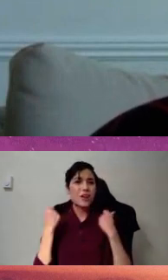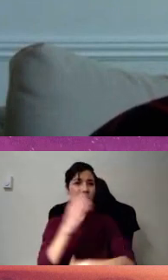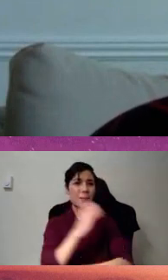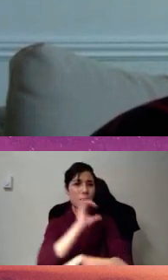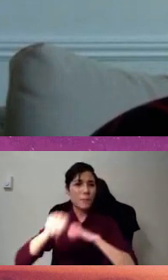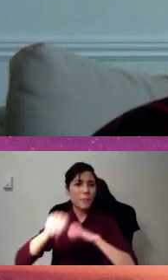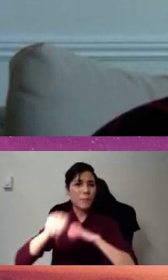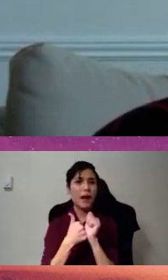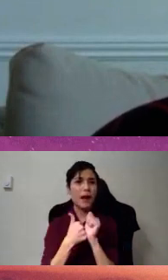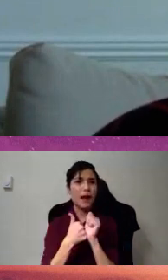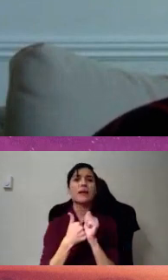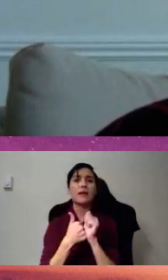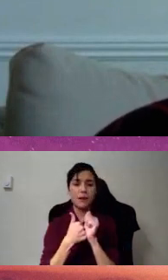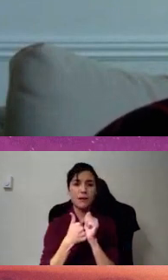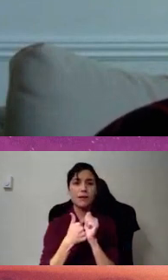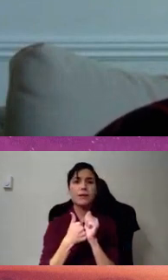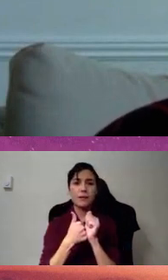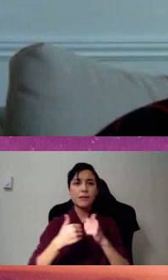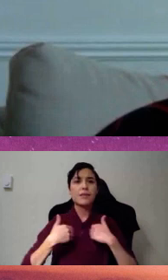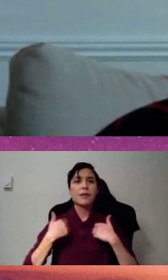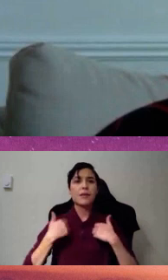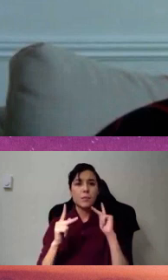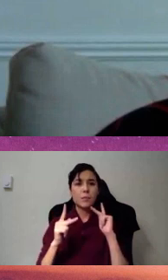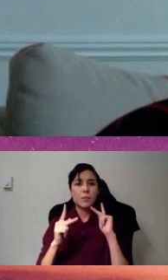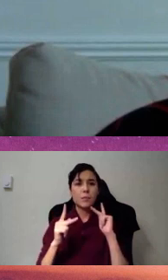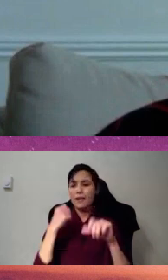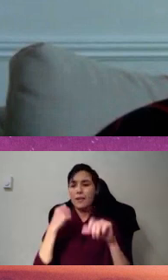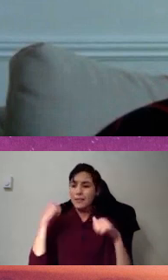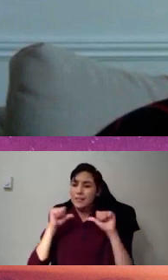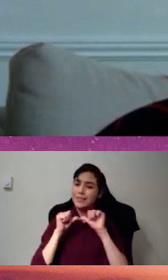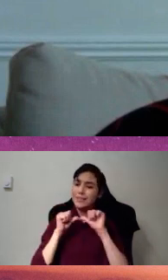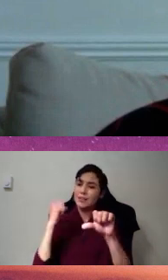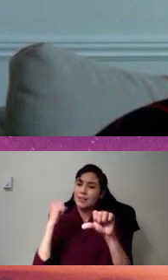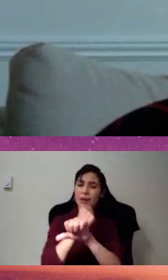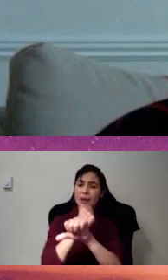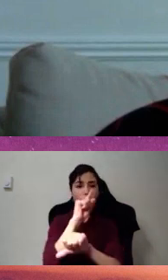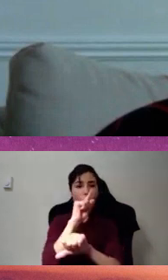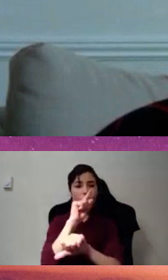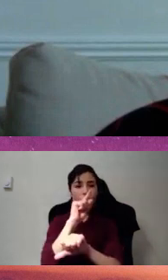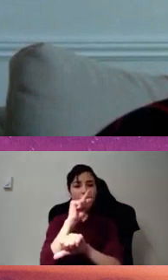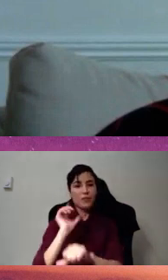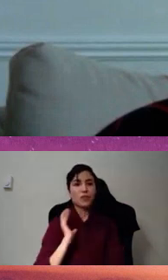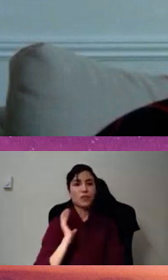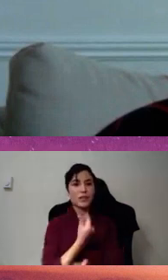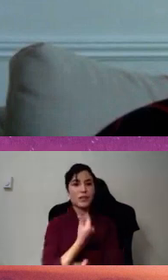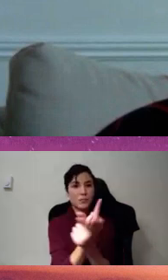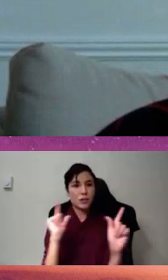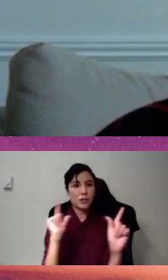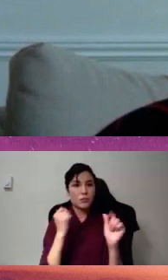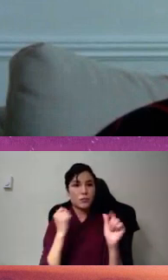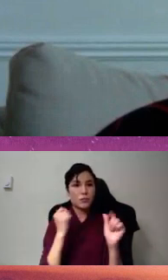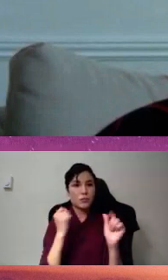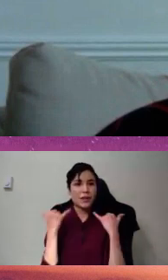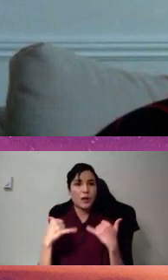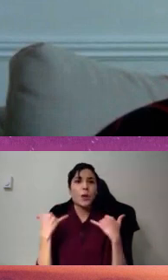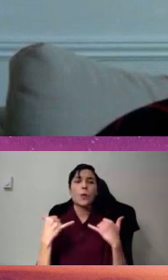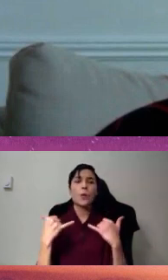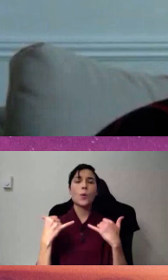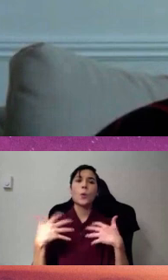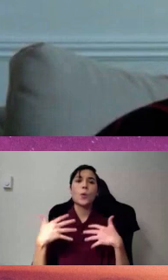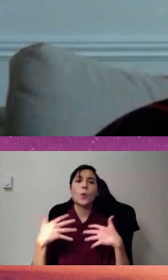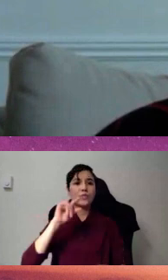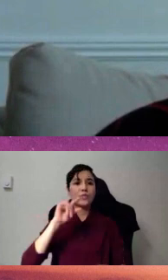for the existing trans liberation is just a lesson and a clear picture